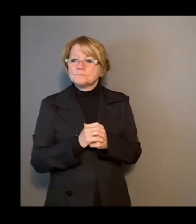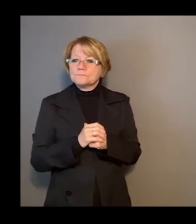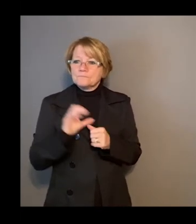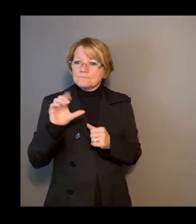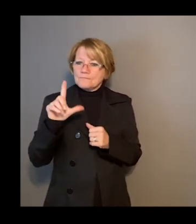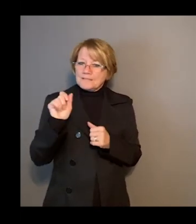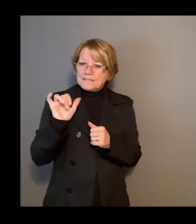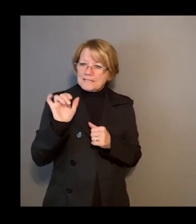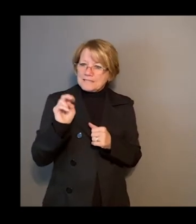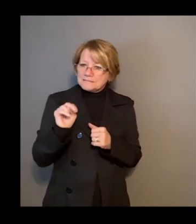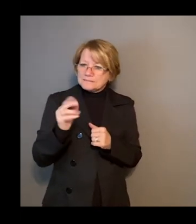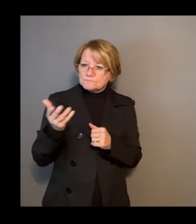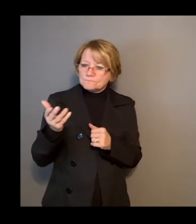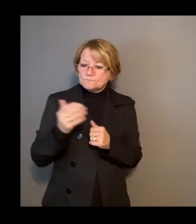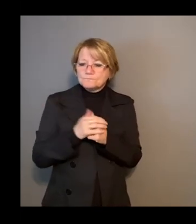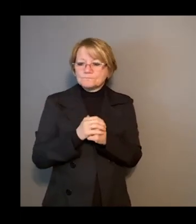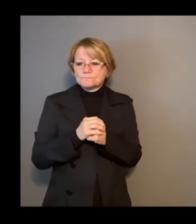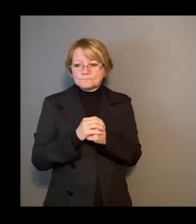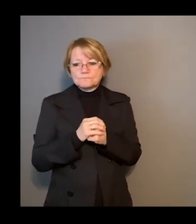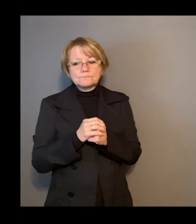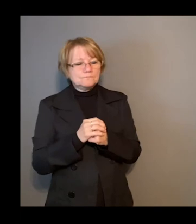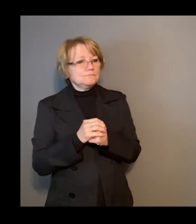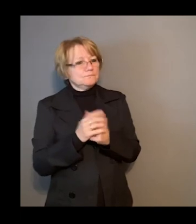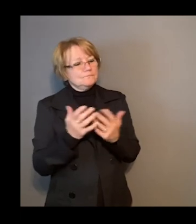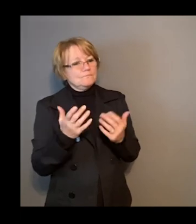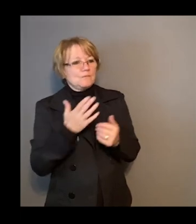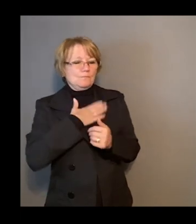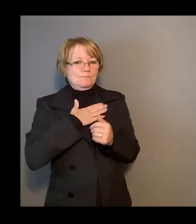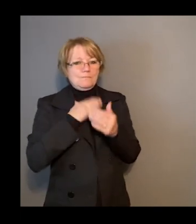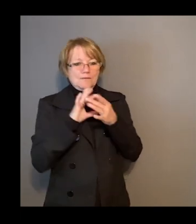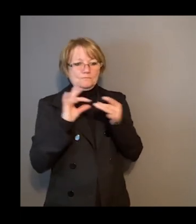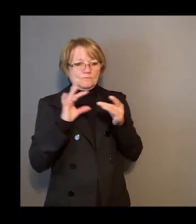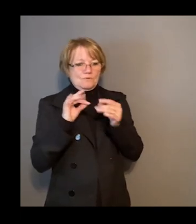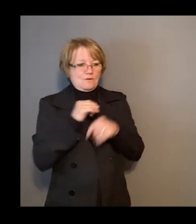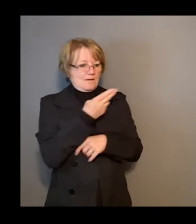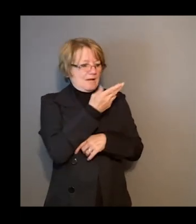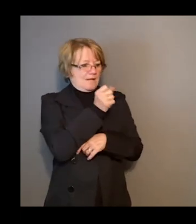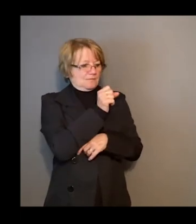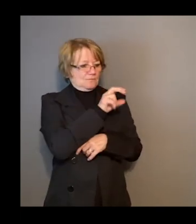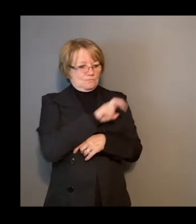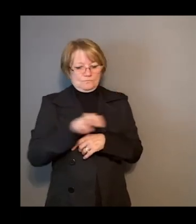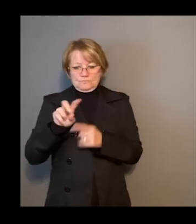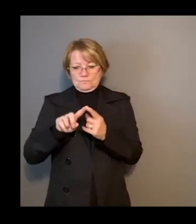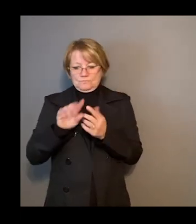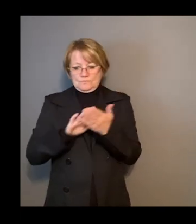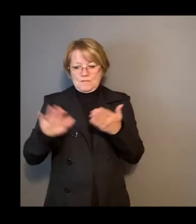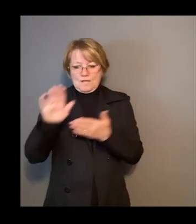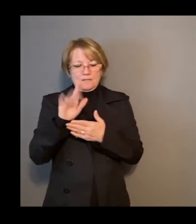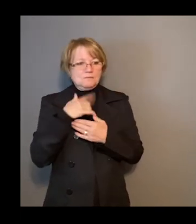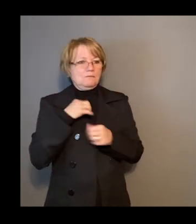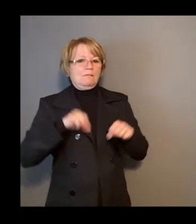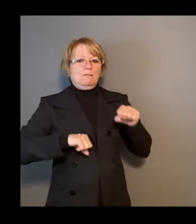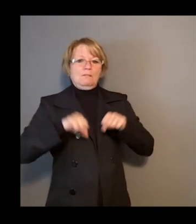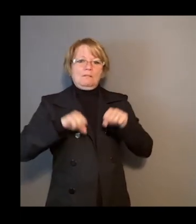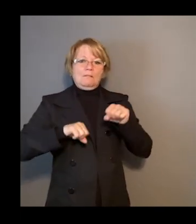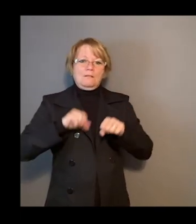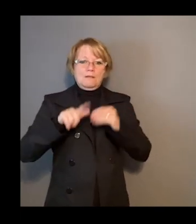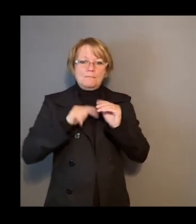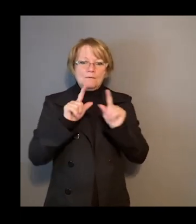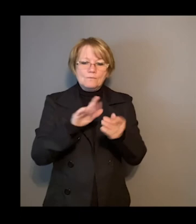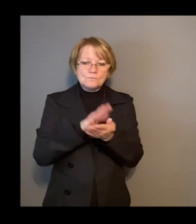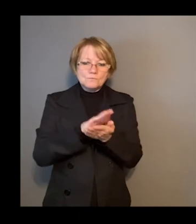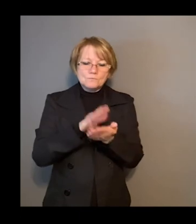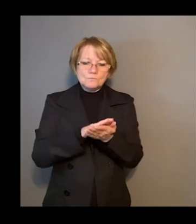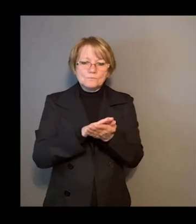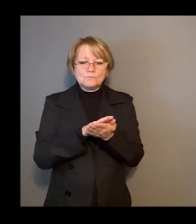Yeah. So to me, well, my story from high school to college, I was very unsure about going to school. Right? I have a house I got to pay